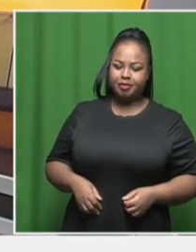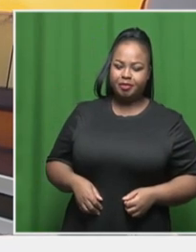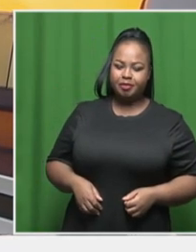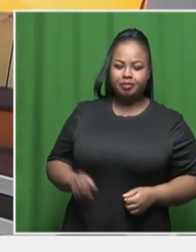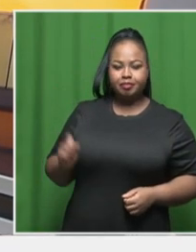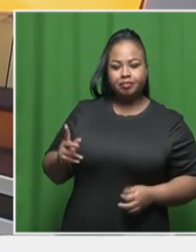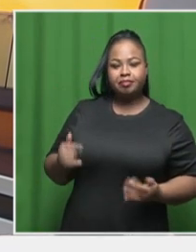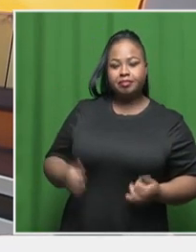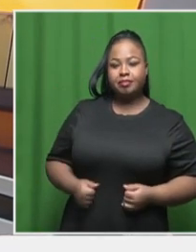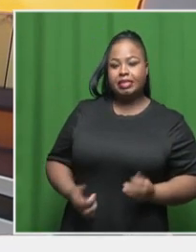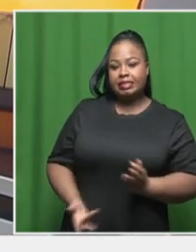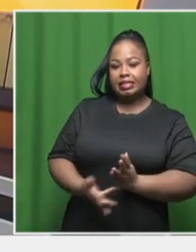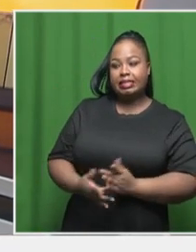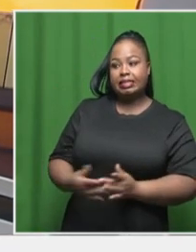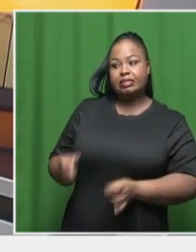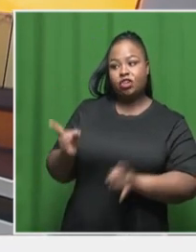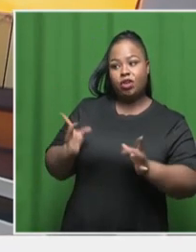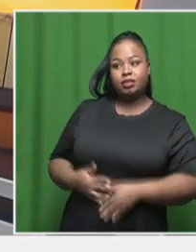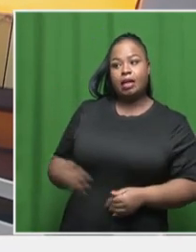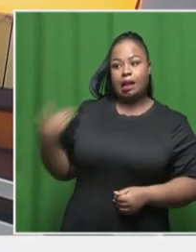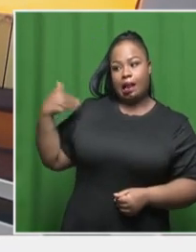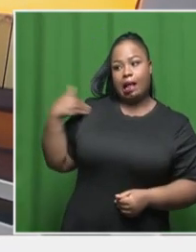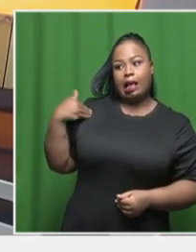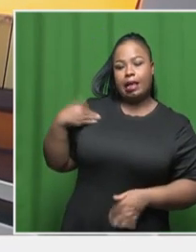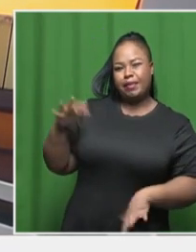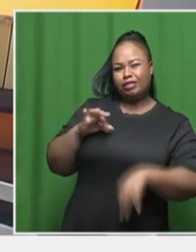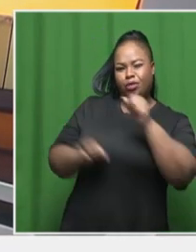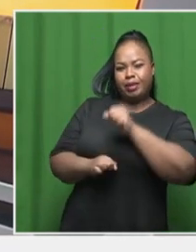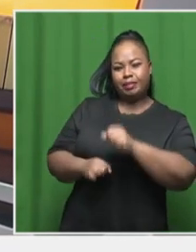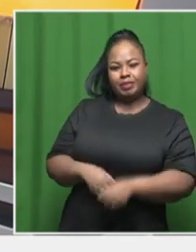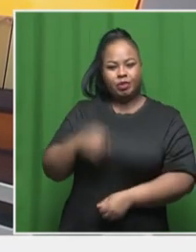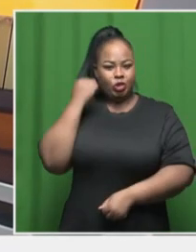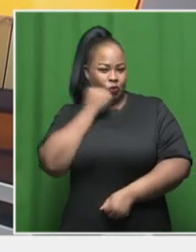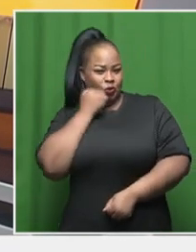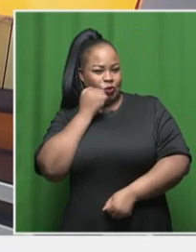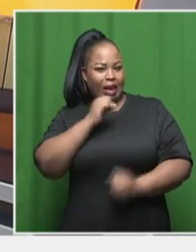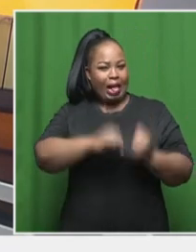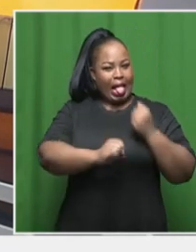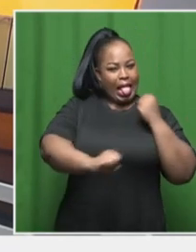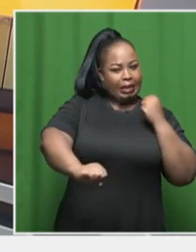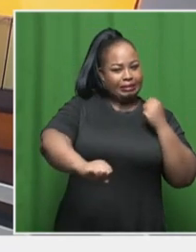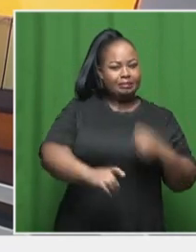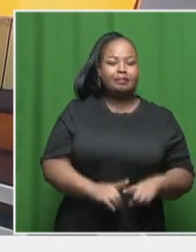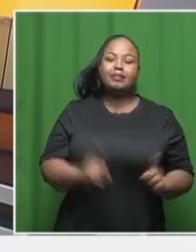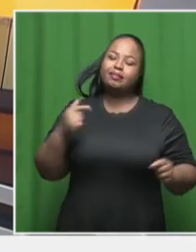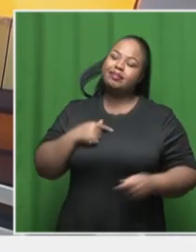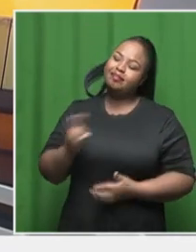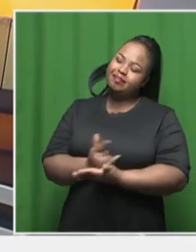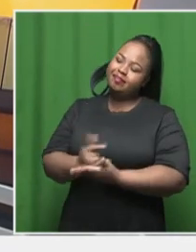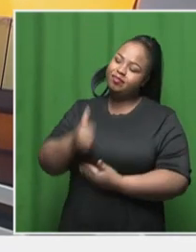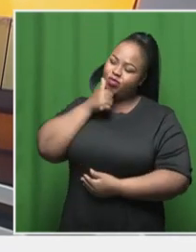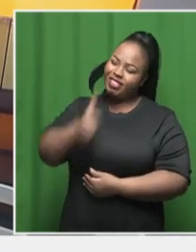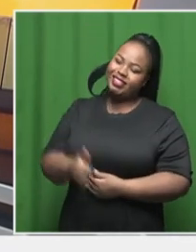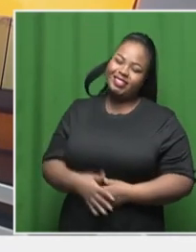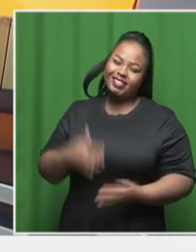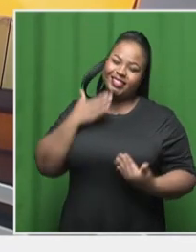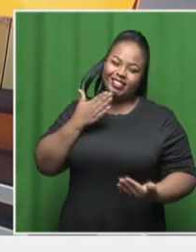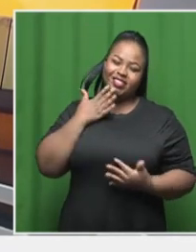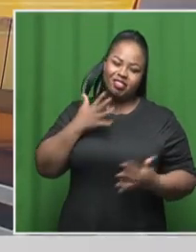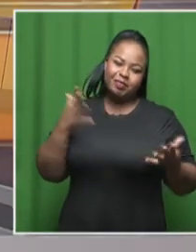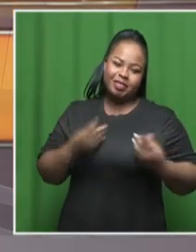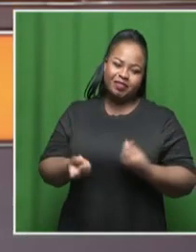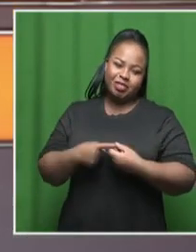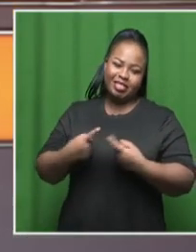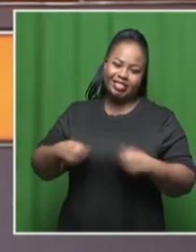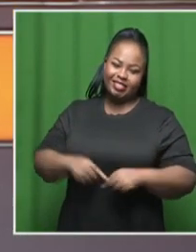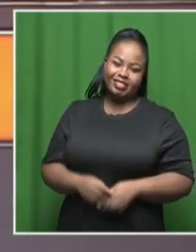vibe. No, my technical director is fighting with me too. Okay. We'll wrap the interview. Sorry, I talk a lot. But it's been great chatting to you, right? Thank you so much. Thank you. Thank you so for joining us.